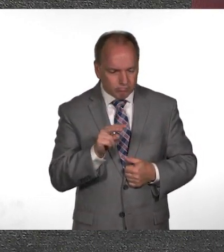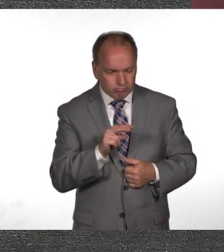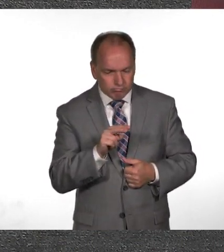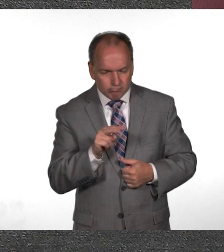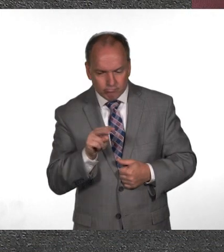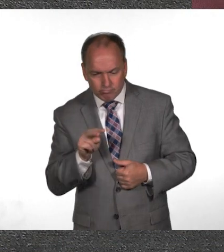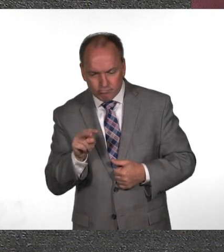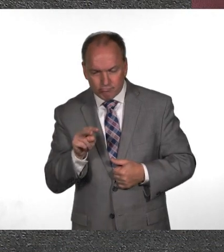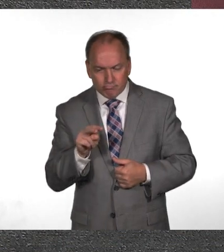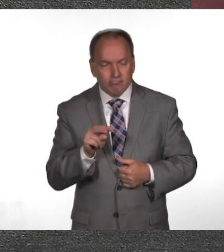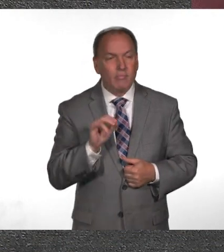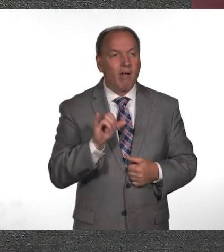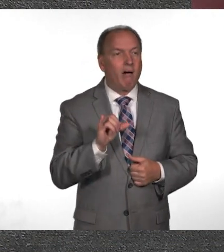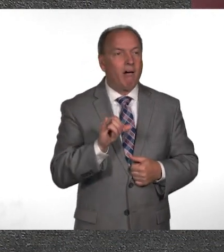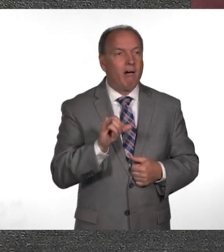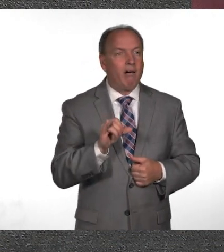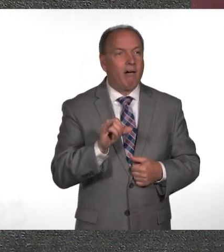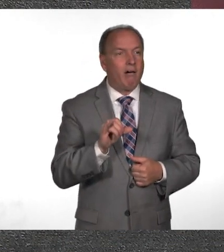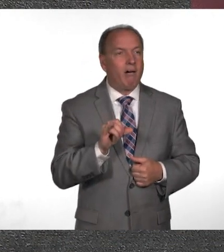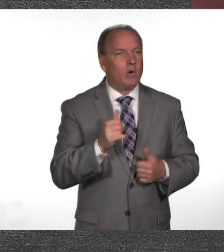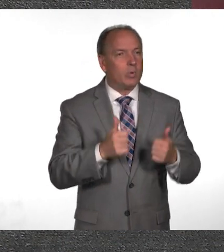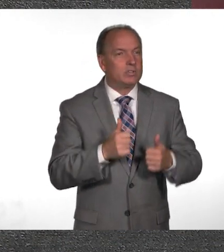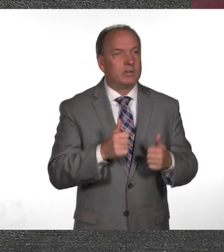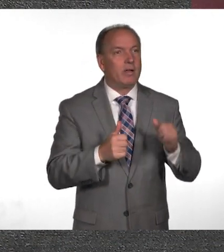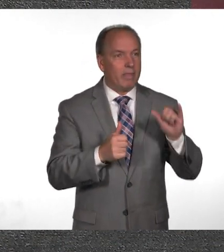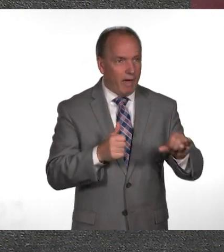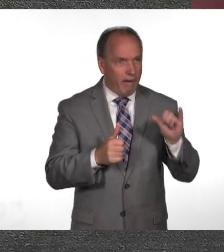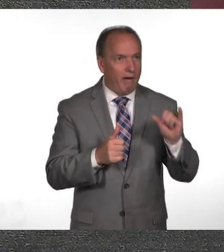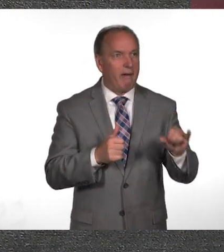looking. Yeah, what do you think it is? What do you think?